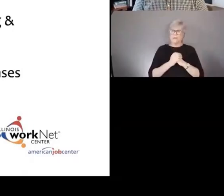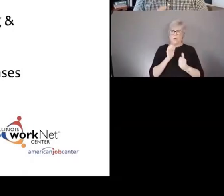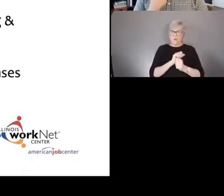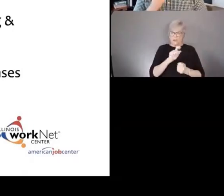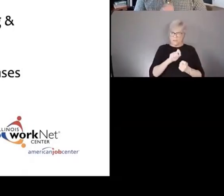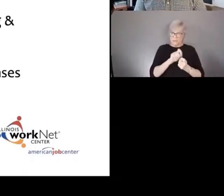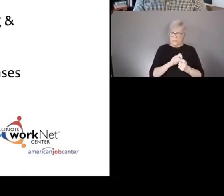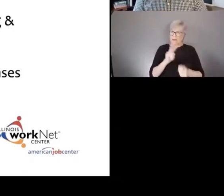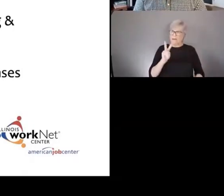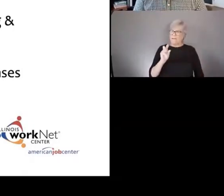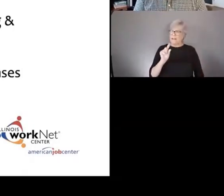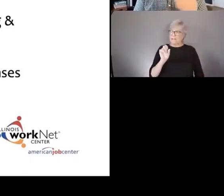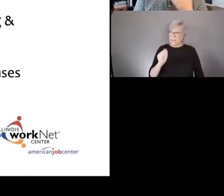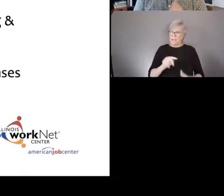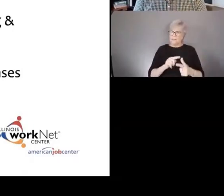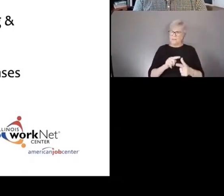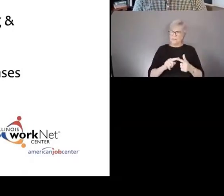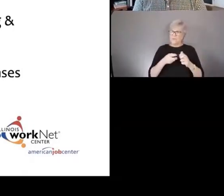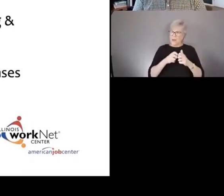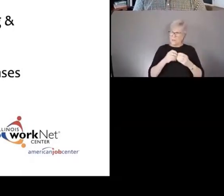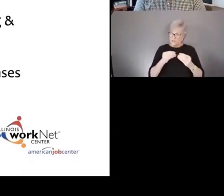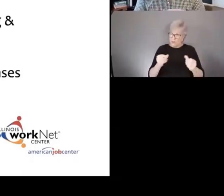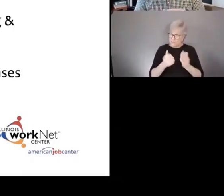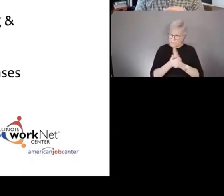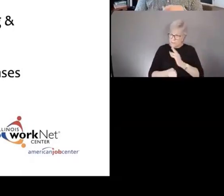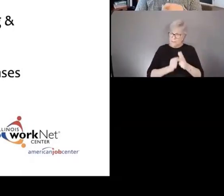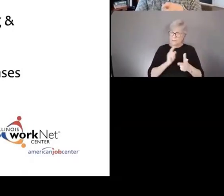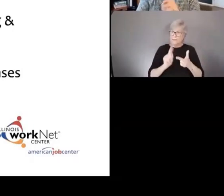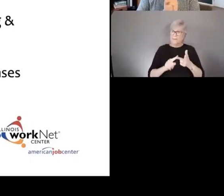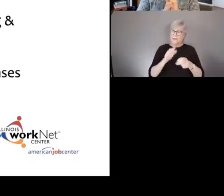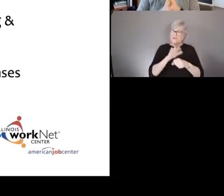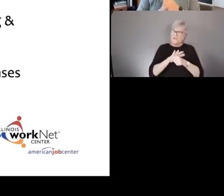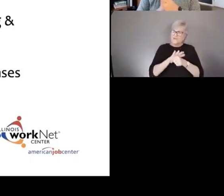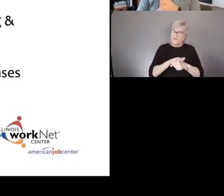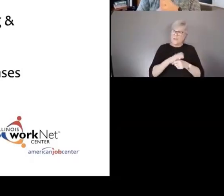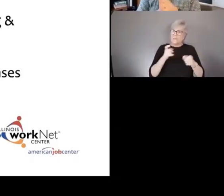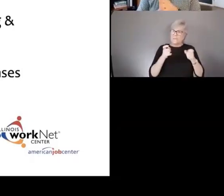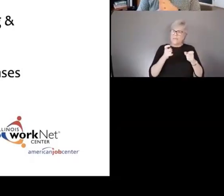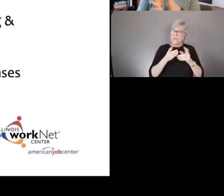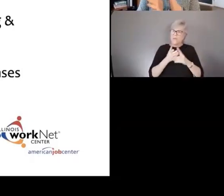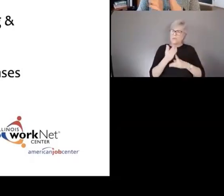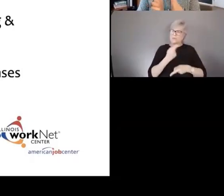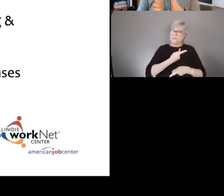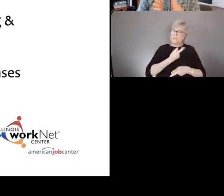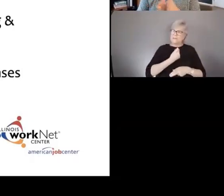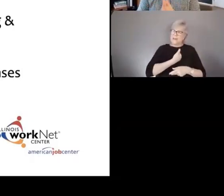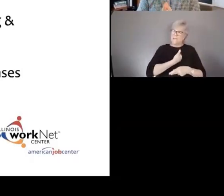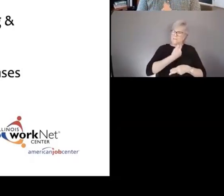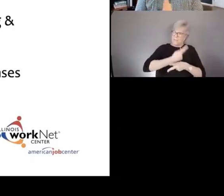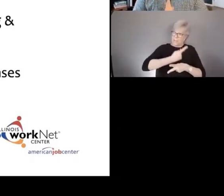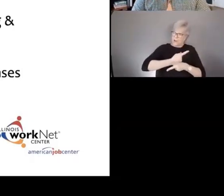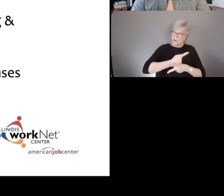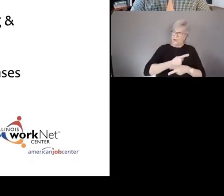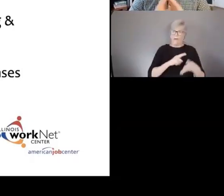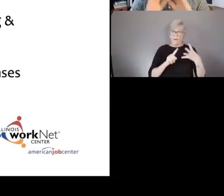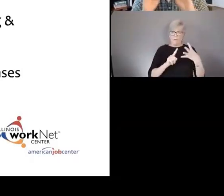on validation, some problem solving skills, and then talking a little bit about stress management through self-care. And my fourth